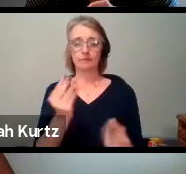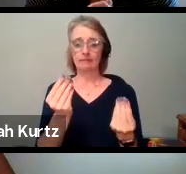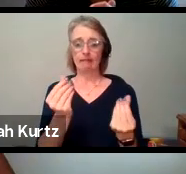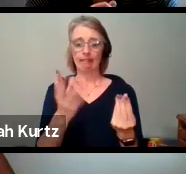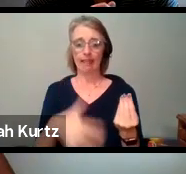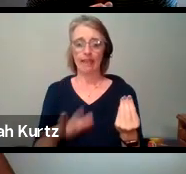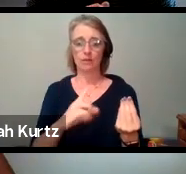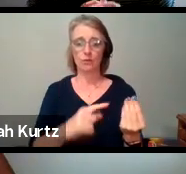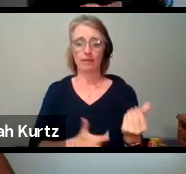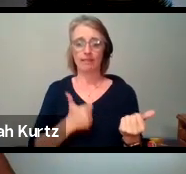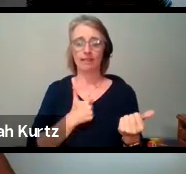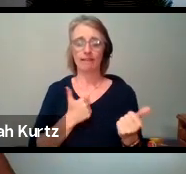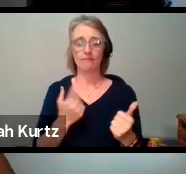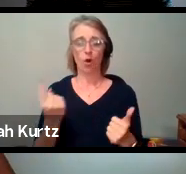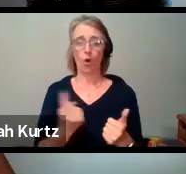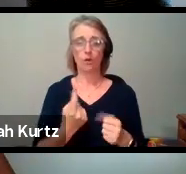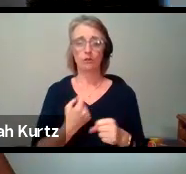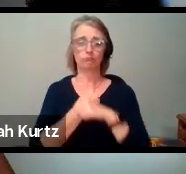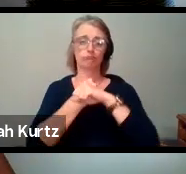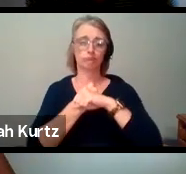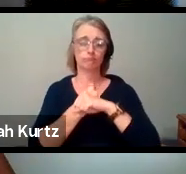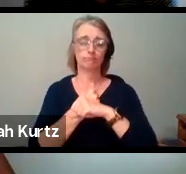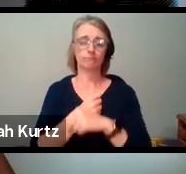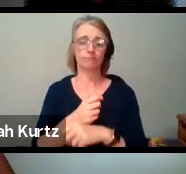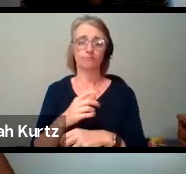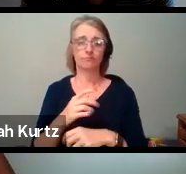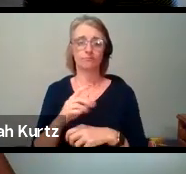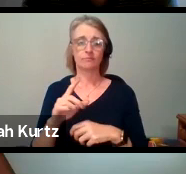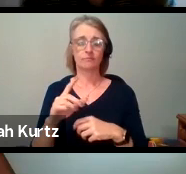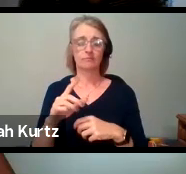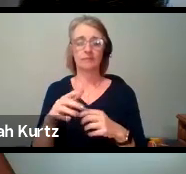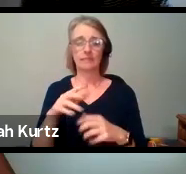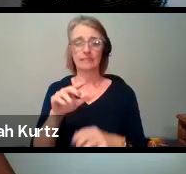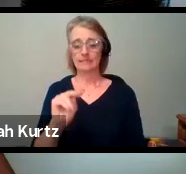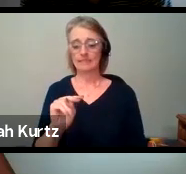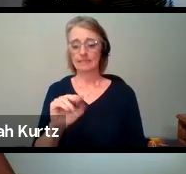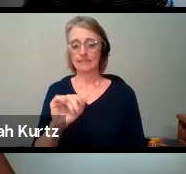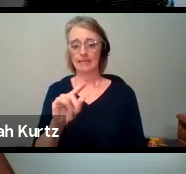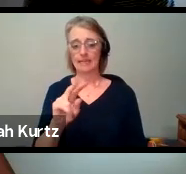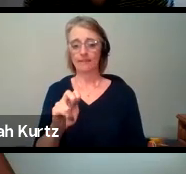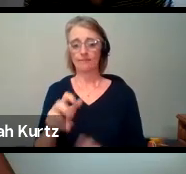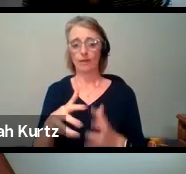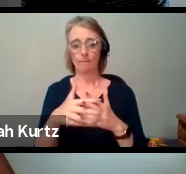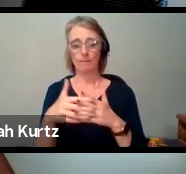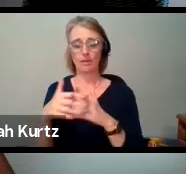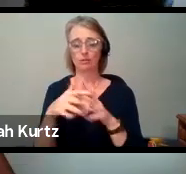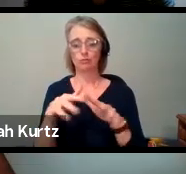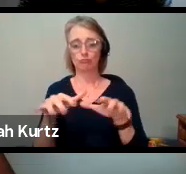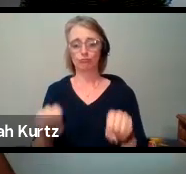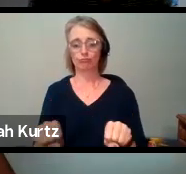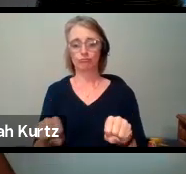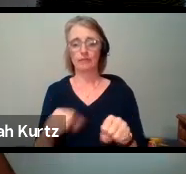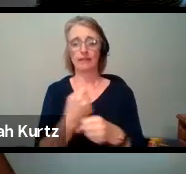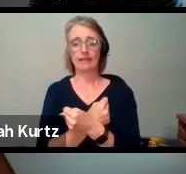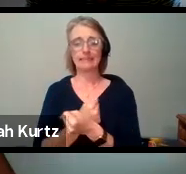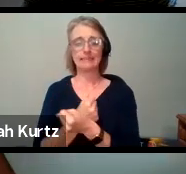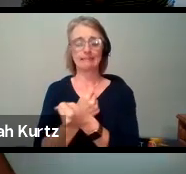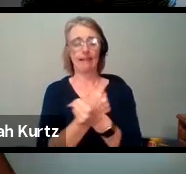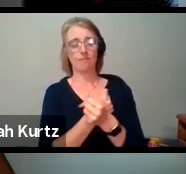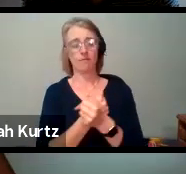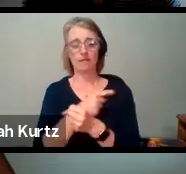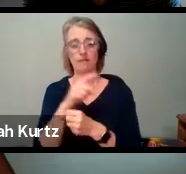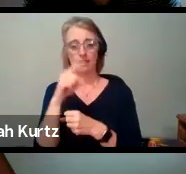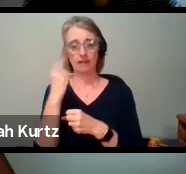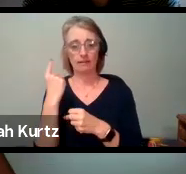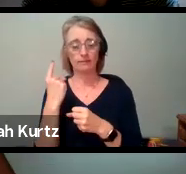live on was only secured by the genocide of Native Americans to secure that land, and then the enslavement of